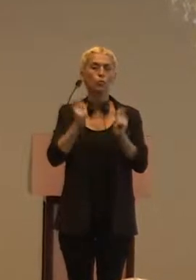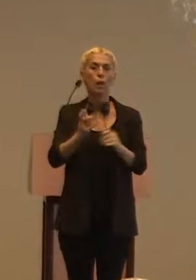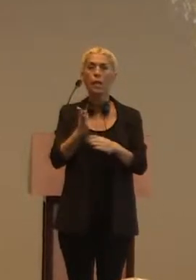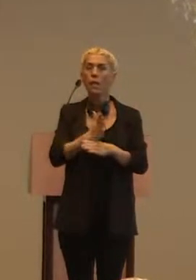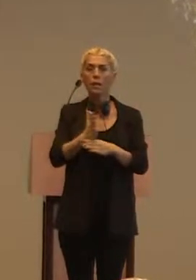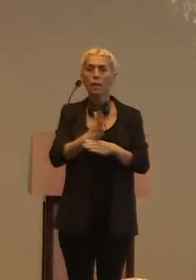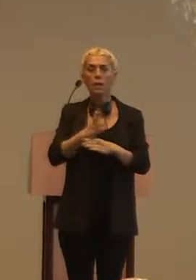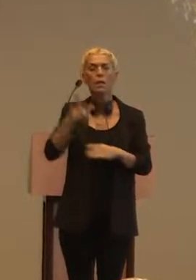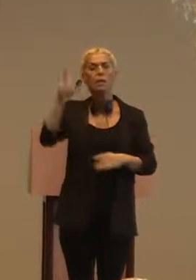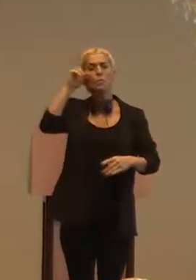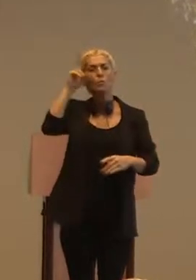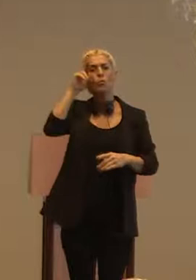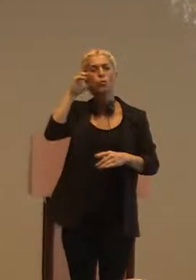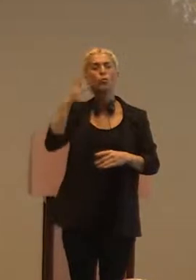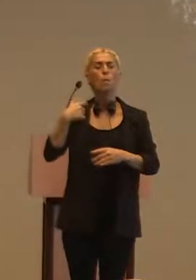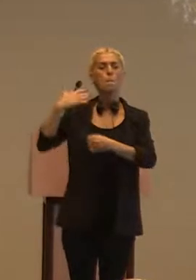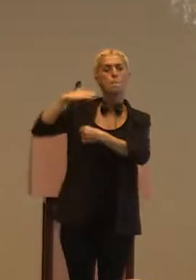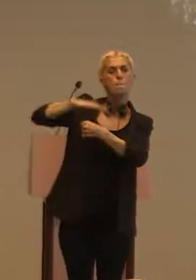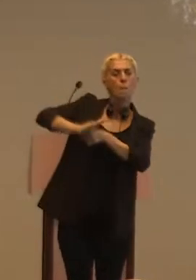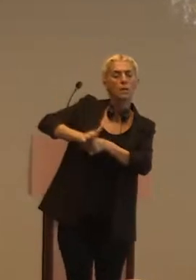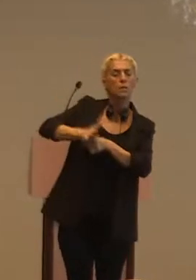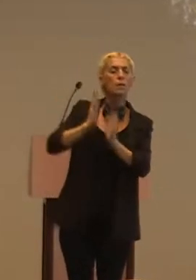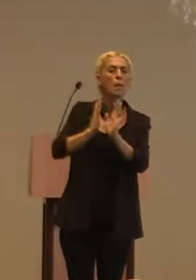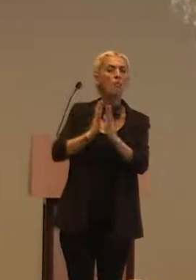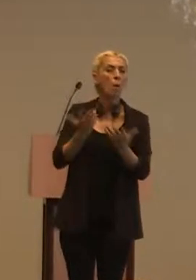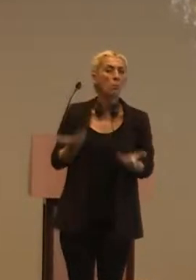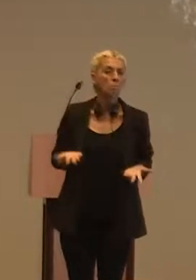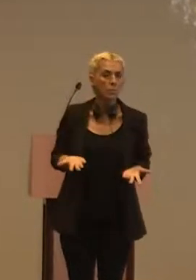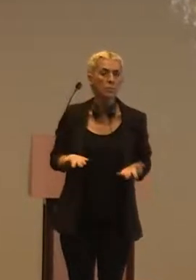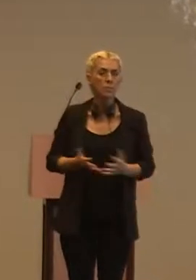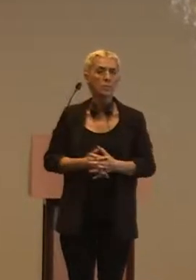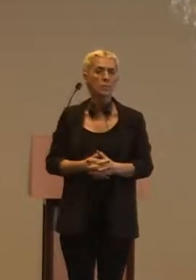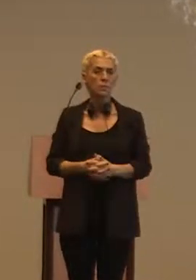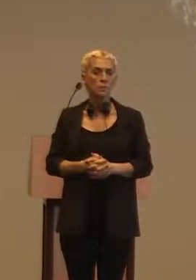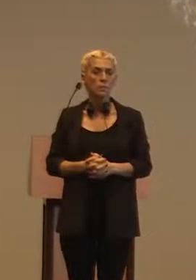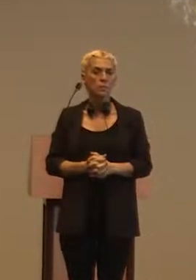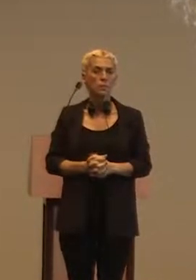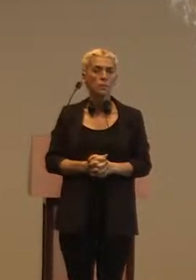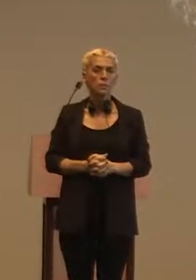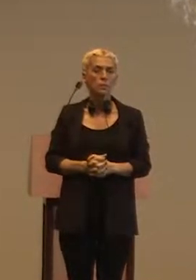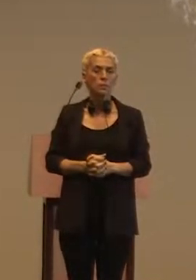because the trauma goes on the pressure goes on